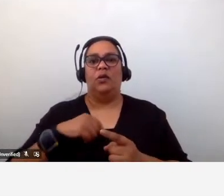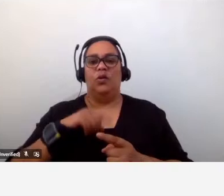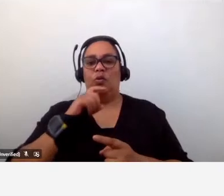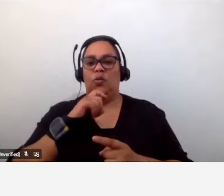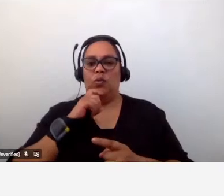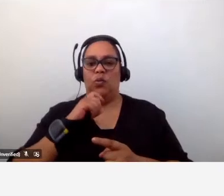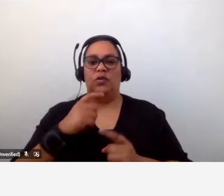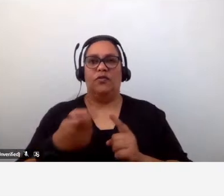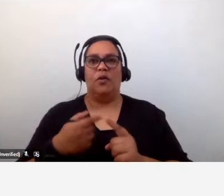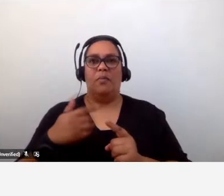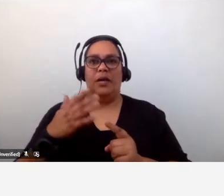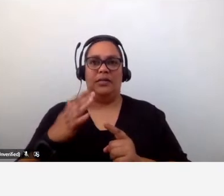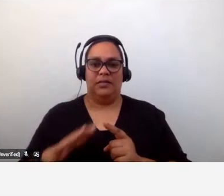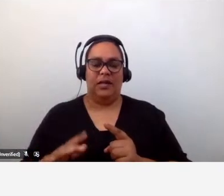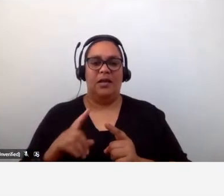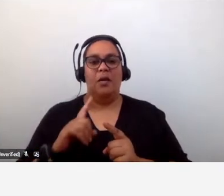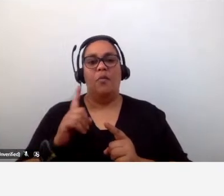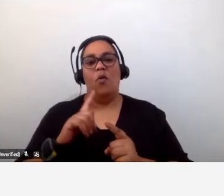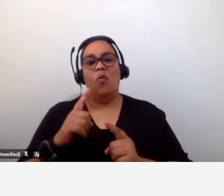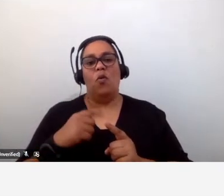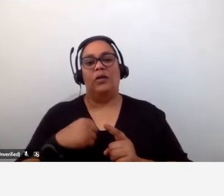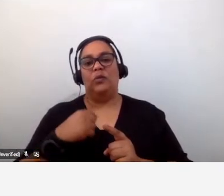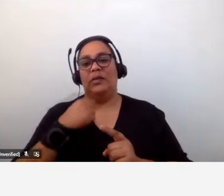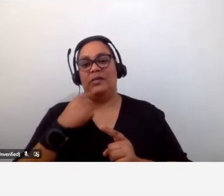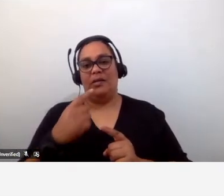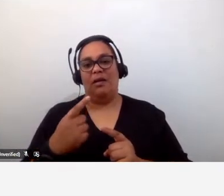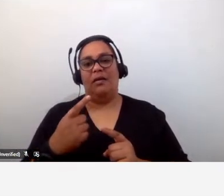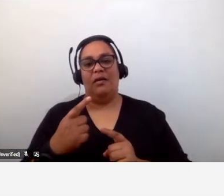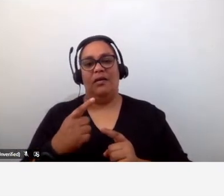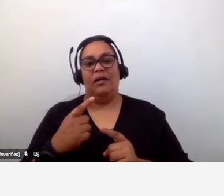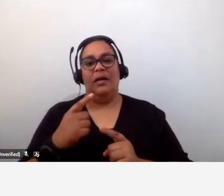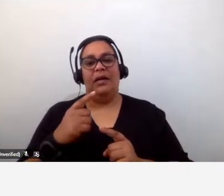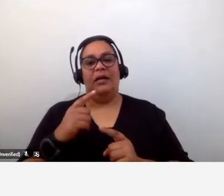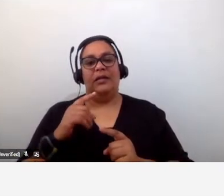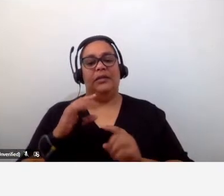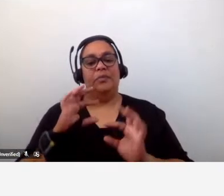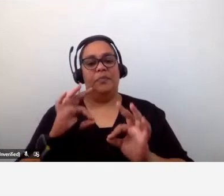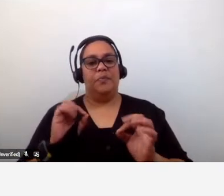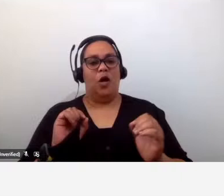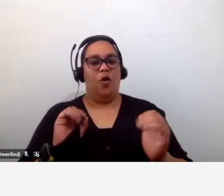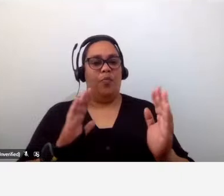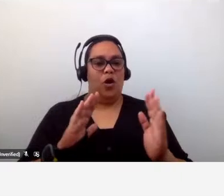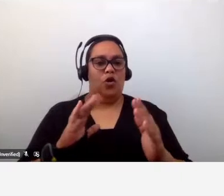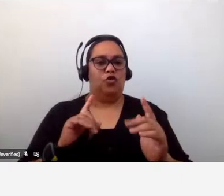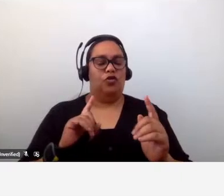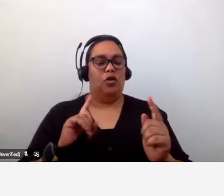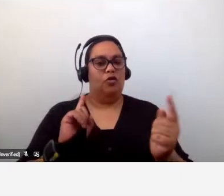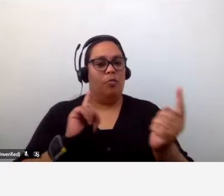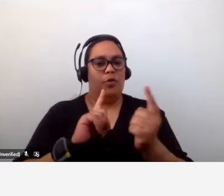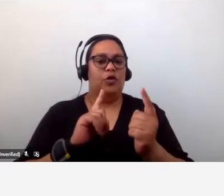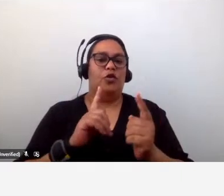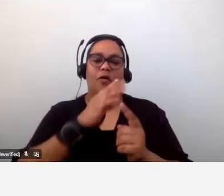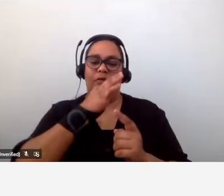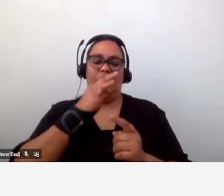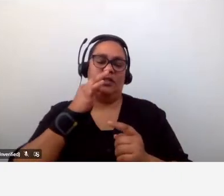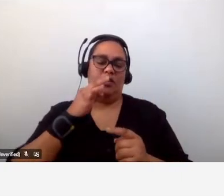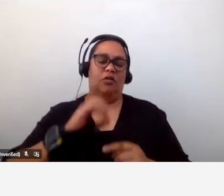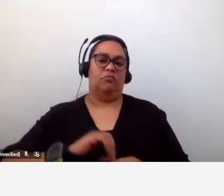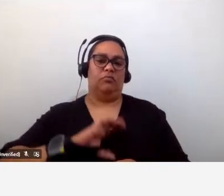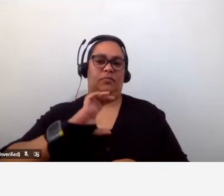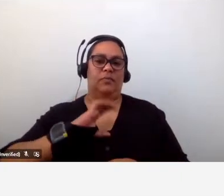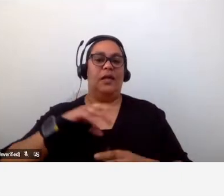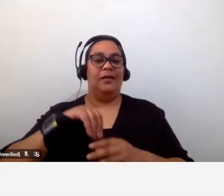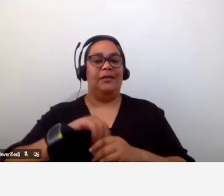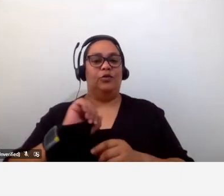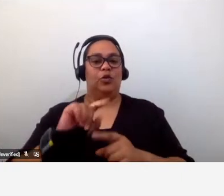what I term as CC approach, confrontational and complementary approach, in interfacing with